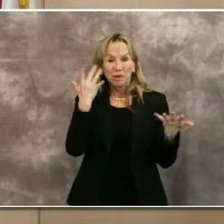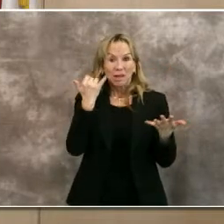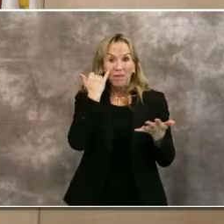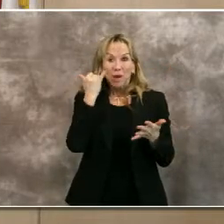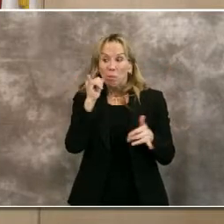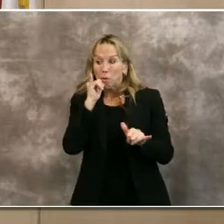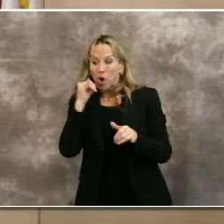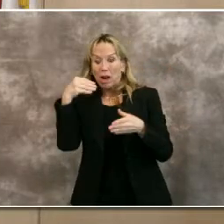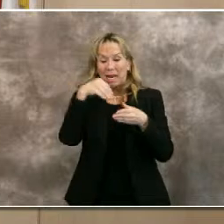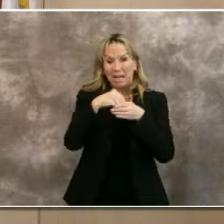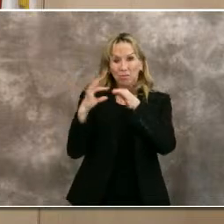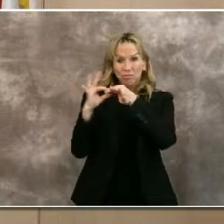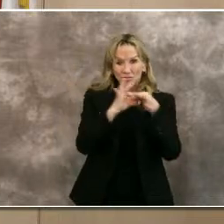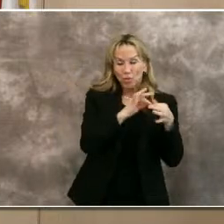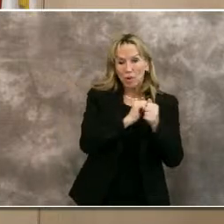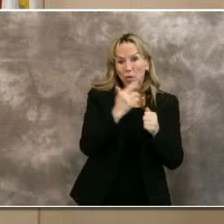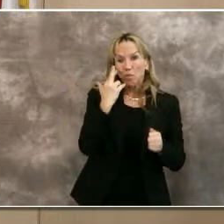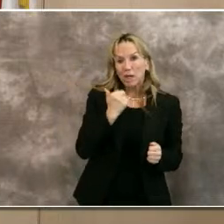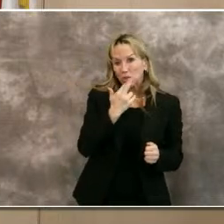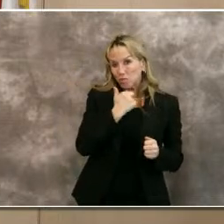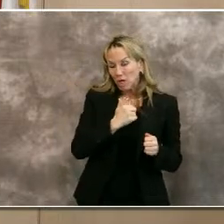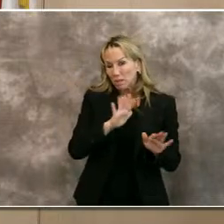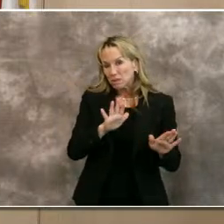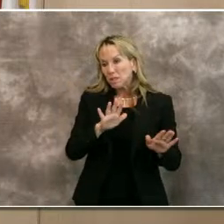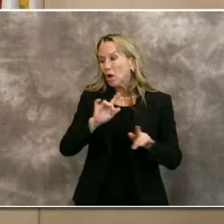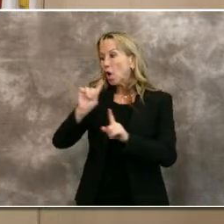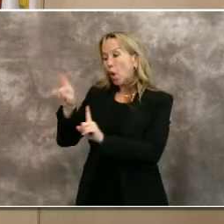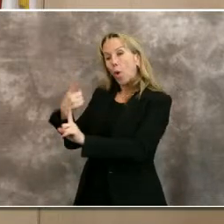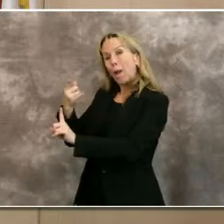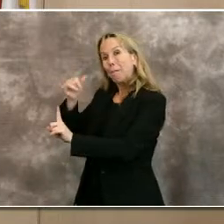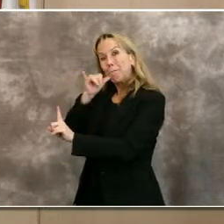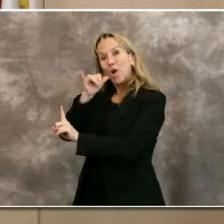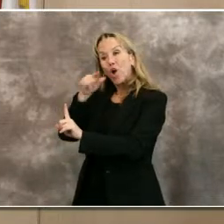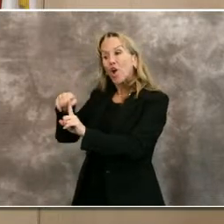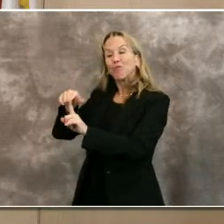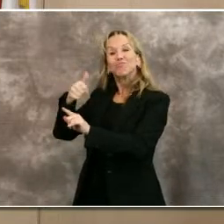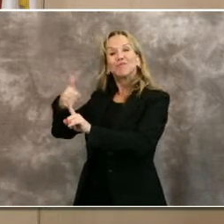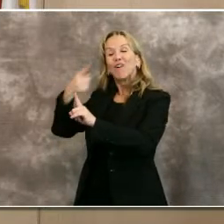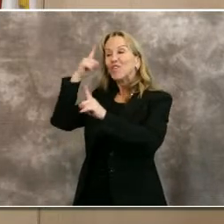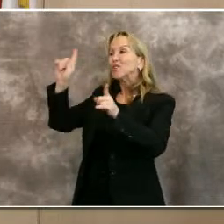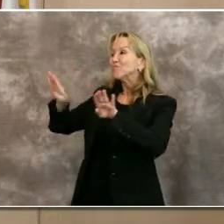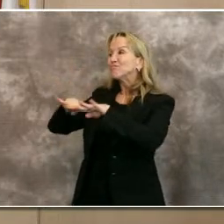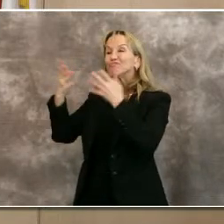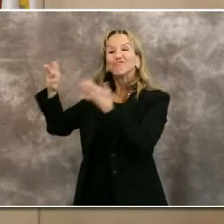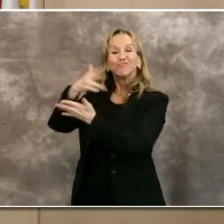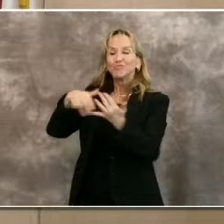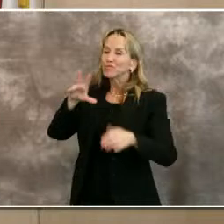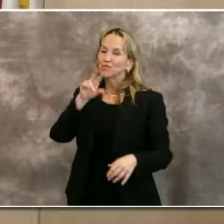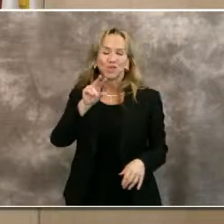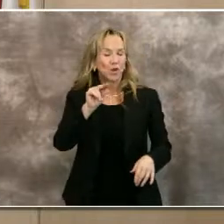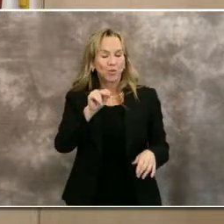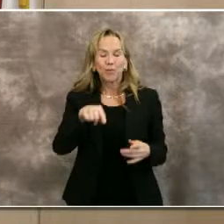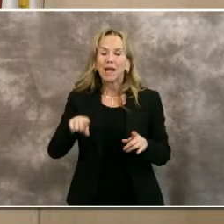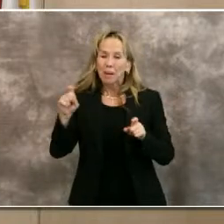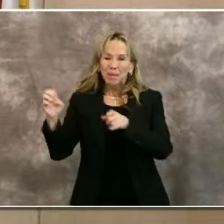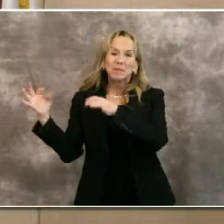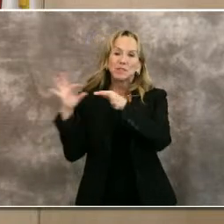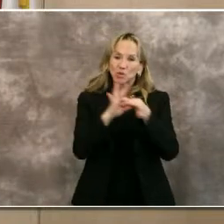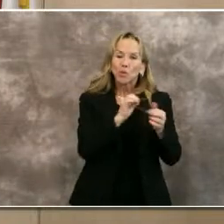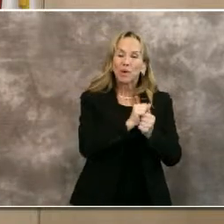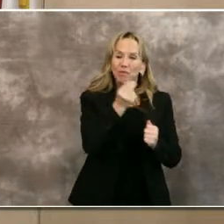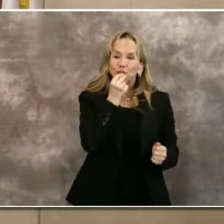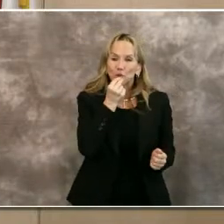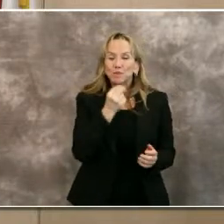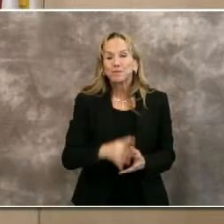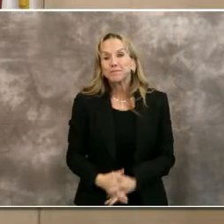restaurants, they're not opened up just for gathering, but to be associated with ordering food. Okay, thank you,